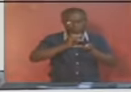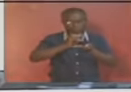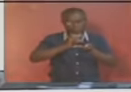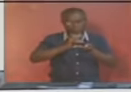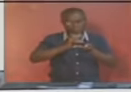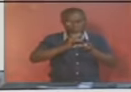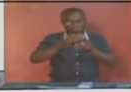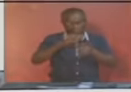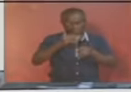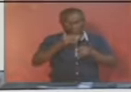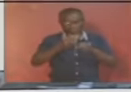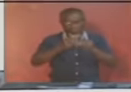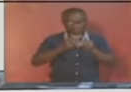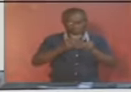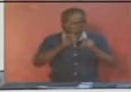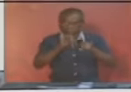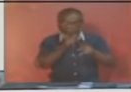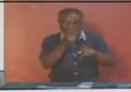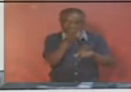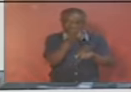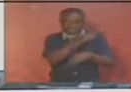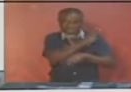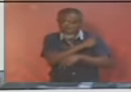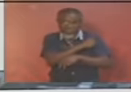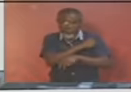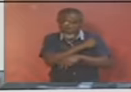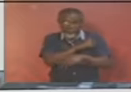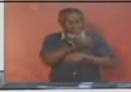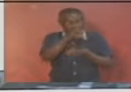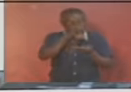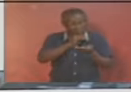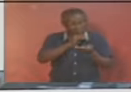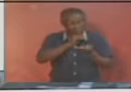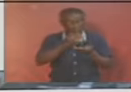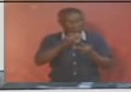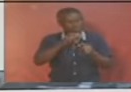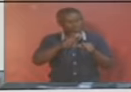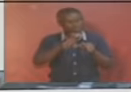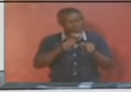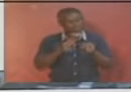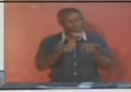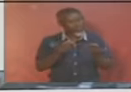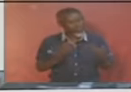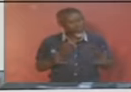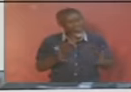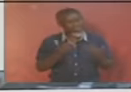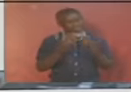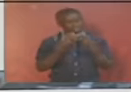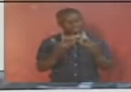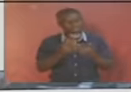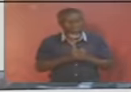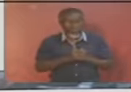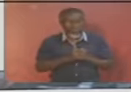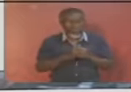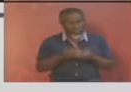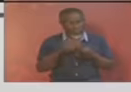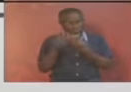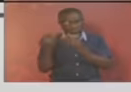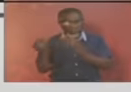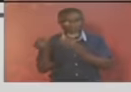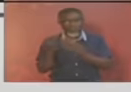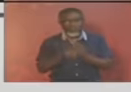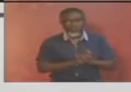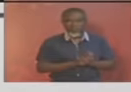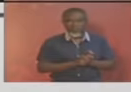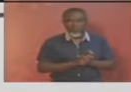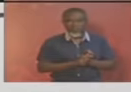levels of hospitalization in general. So with that, I'd like to conclude the epidemiologic update and turn you back over to Ms. Alcantara.